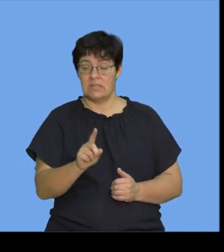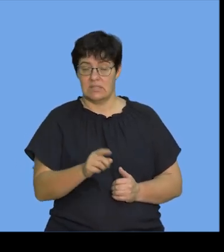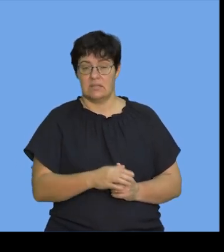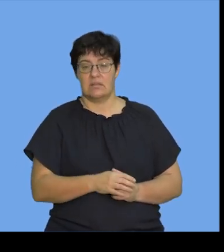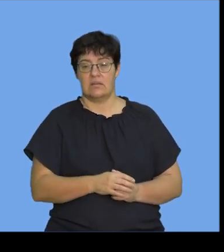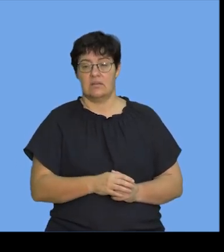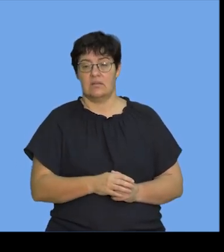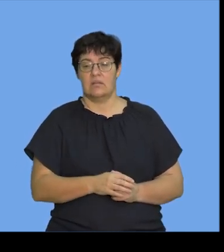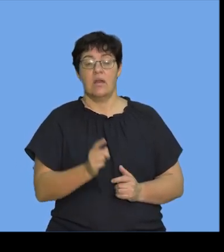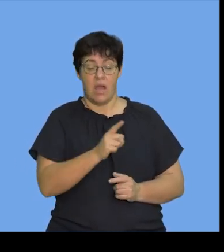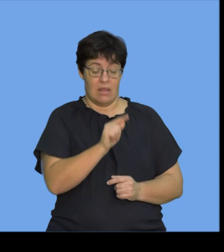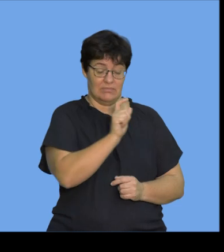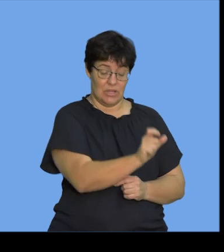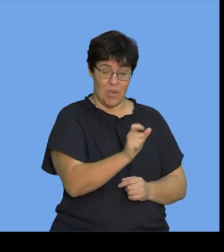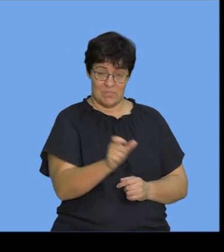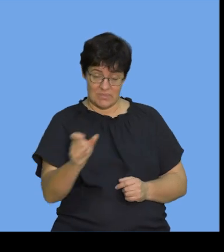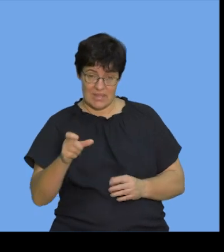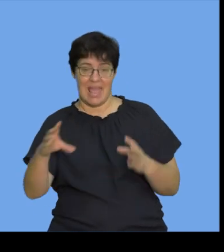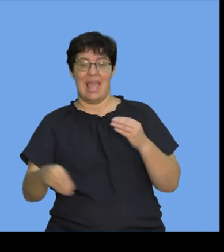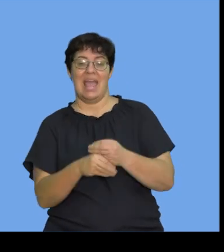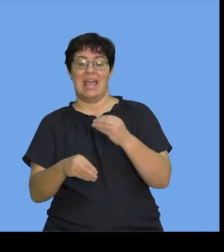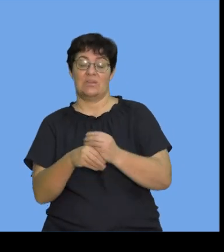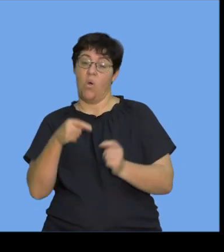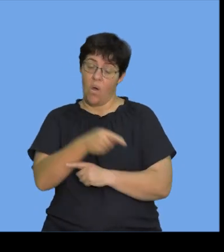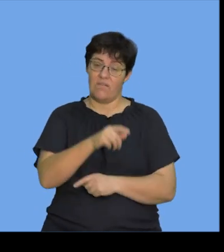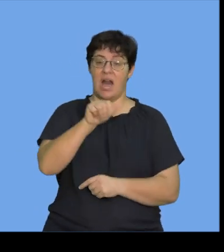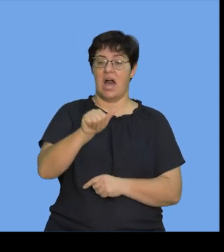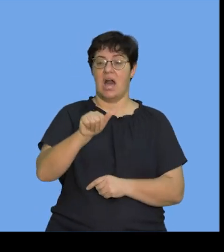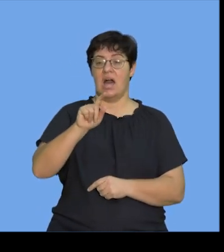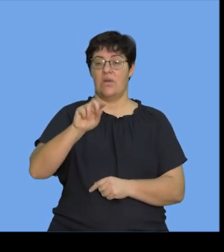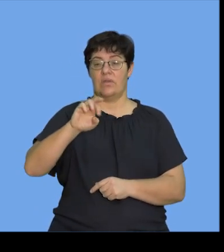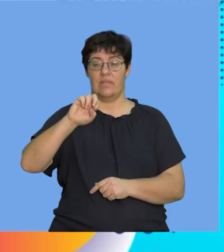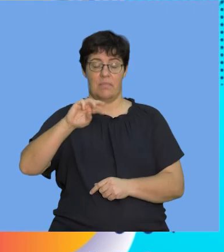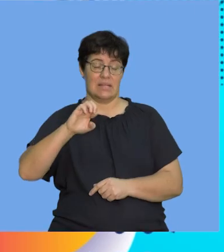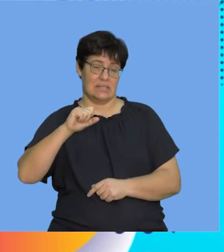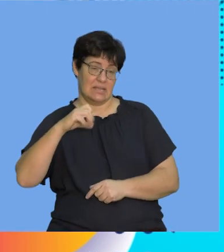when adding the terms of an arithmetic sequence, right?